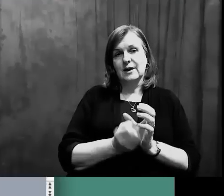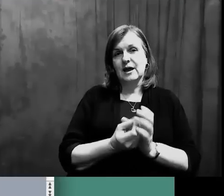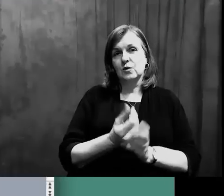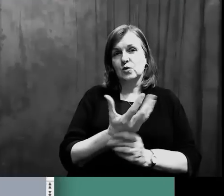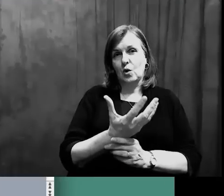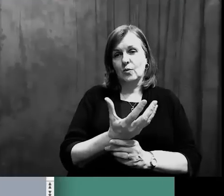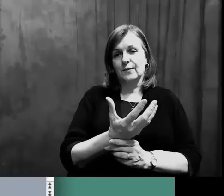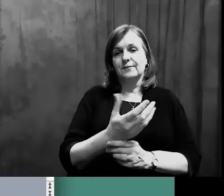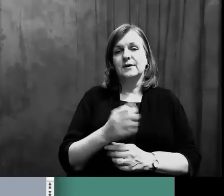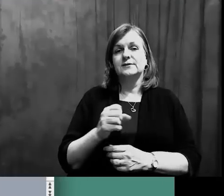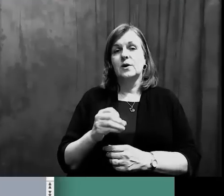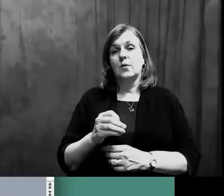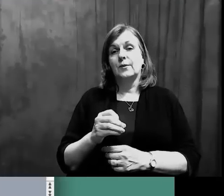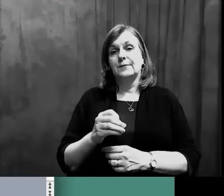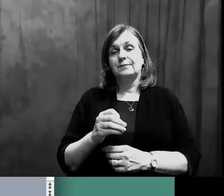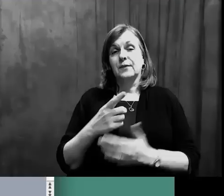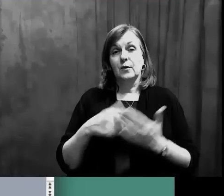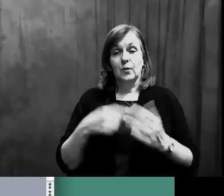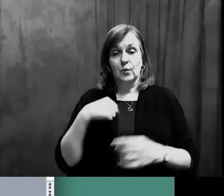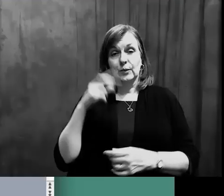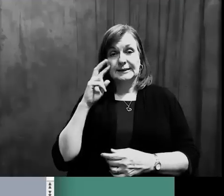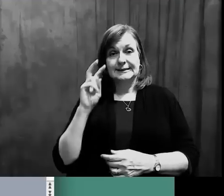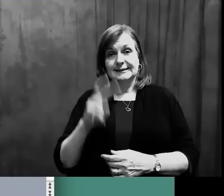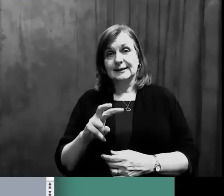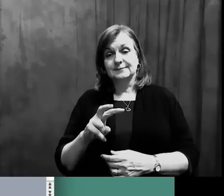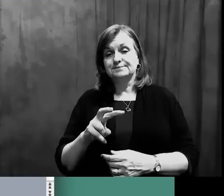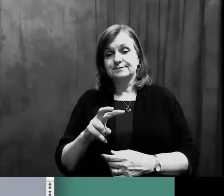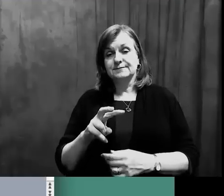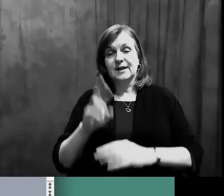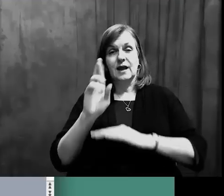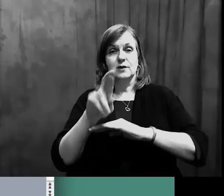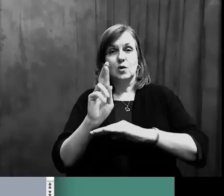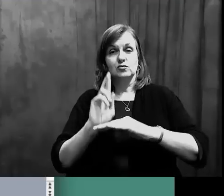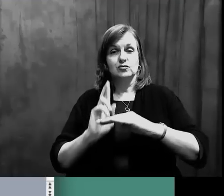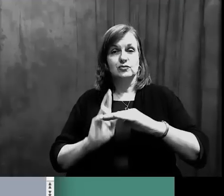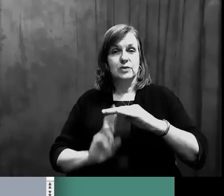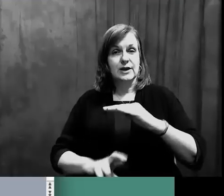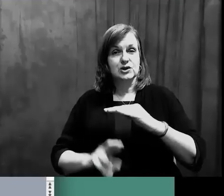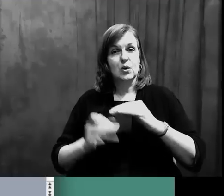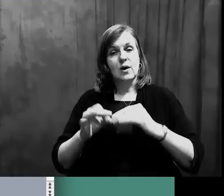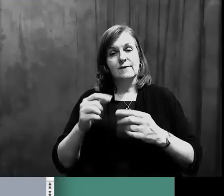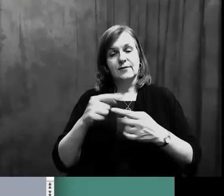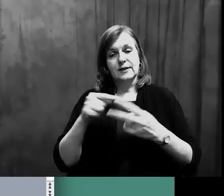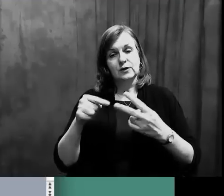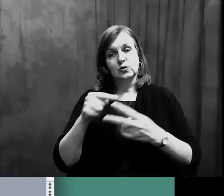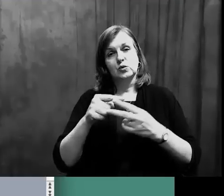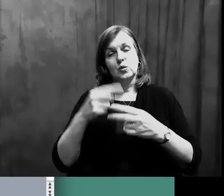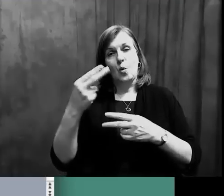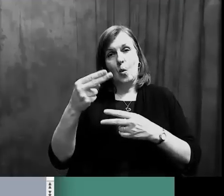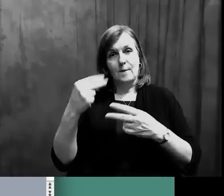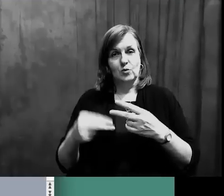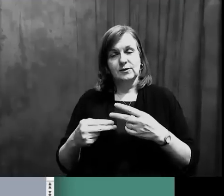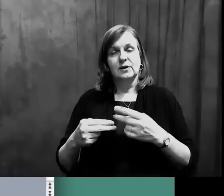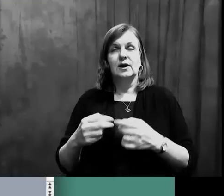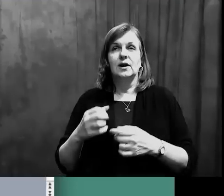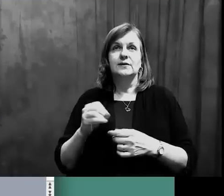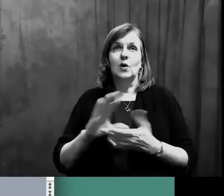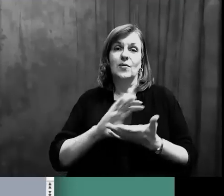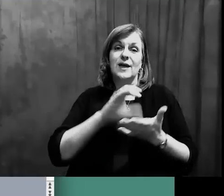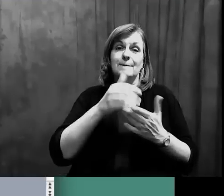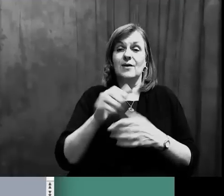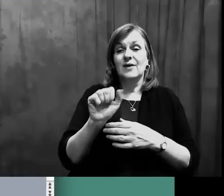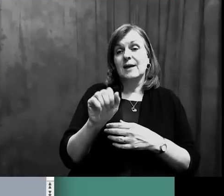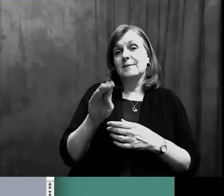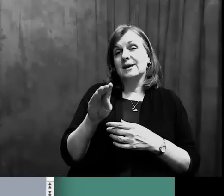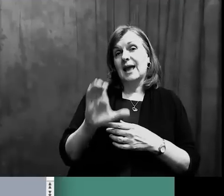in order for the plant to actually germinate from the seed. So, what we look at is a ratio